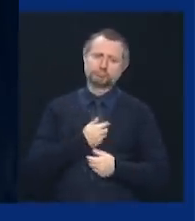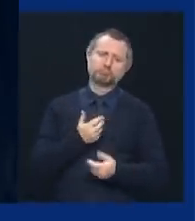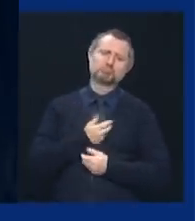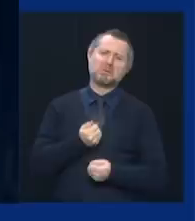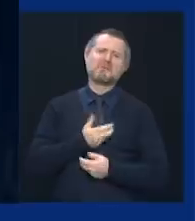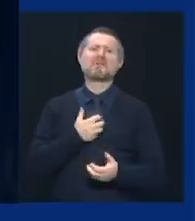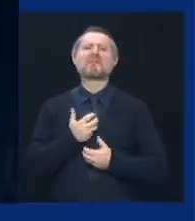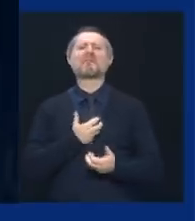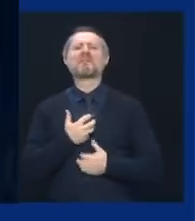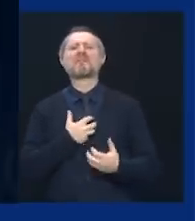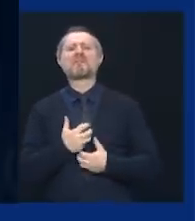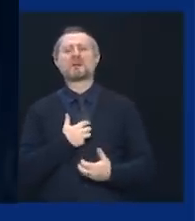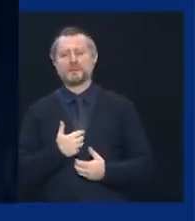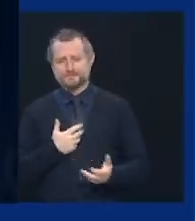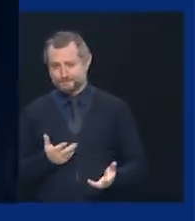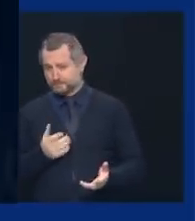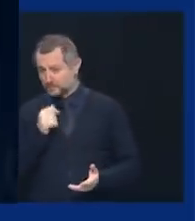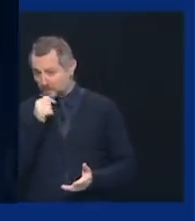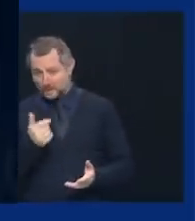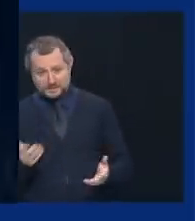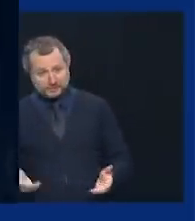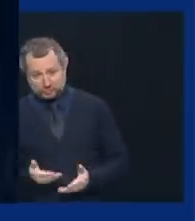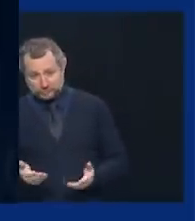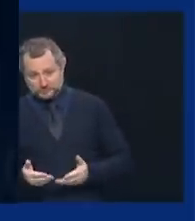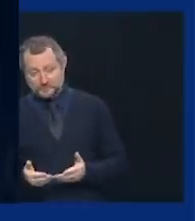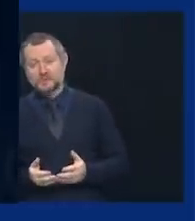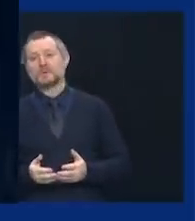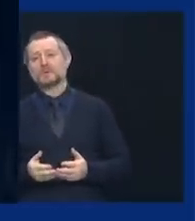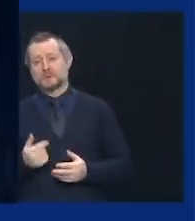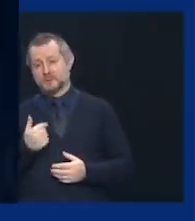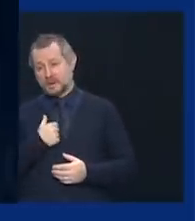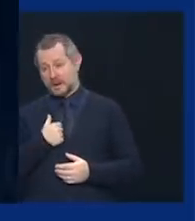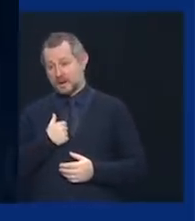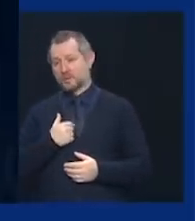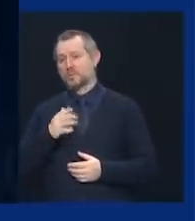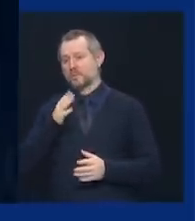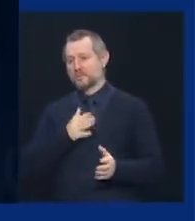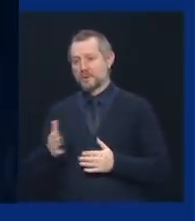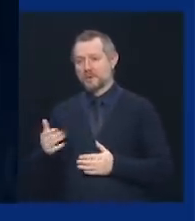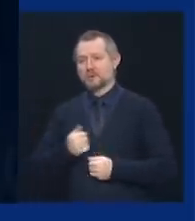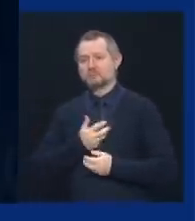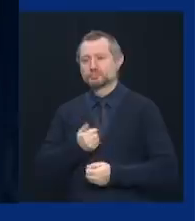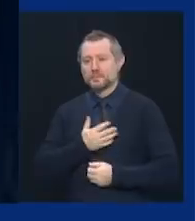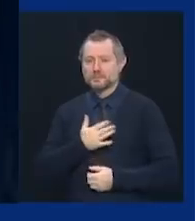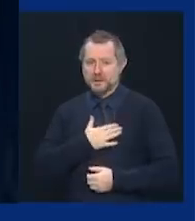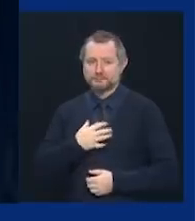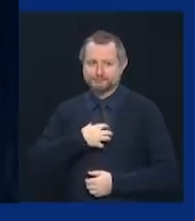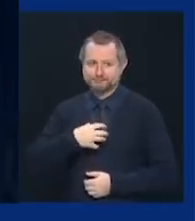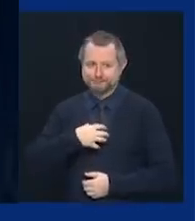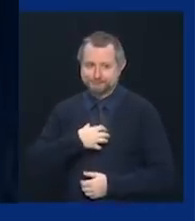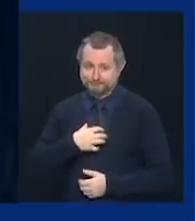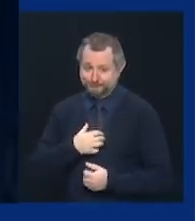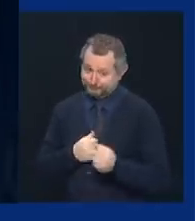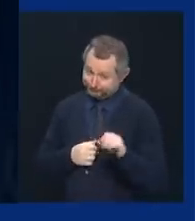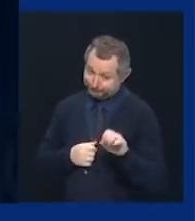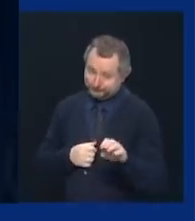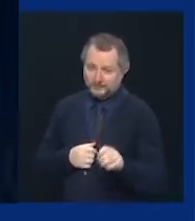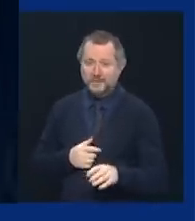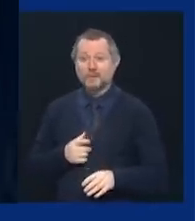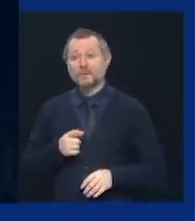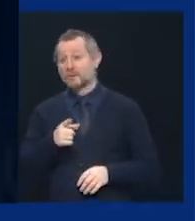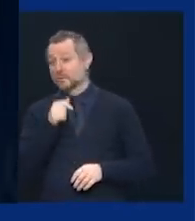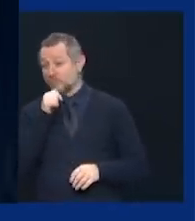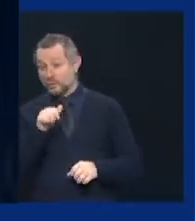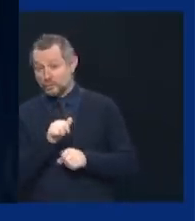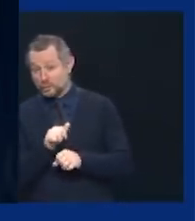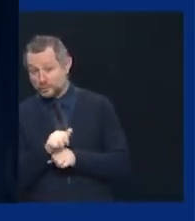you're not going to be here, I have some grievances that I would like to air, so I would just ask people who are not going to be at work if they could